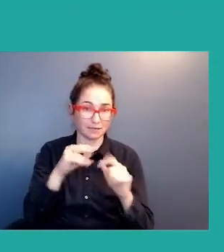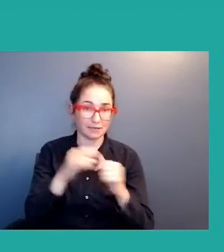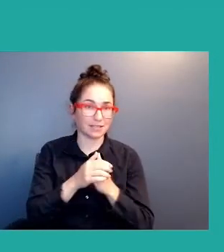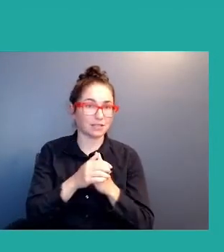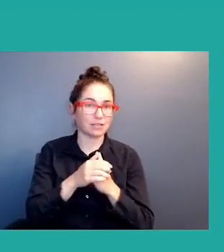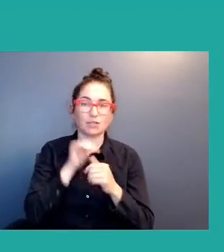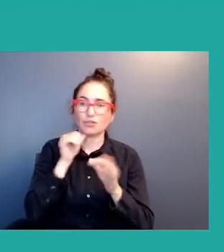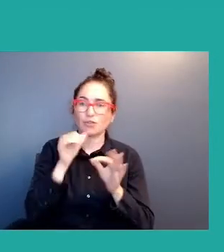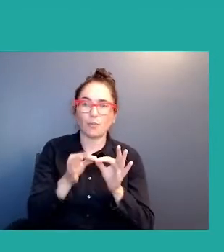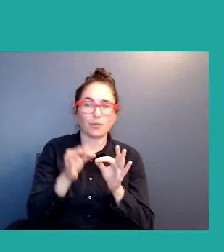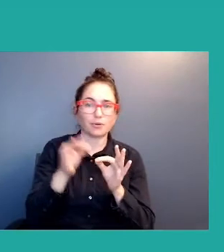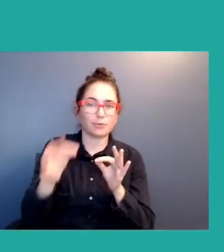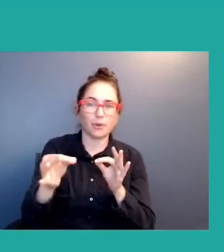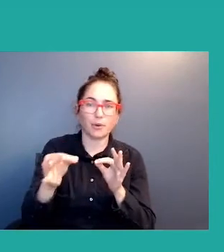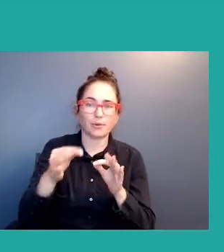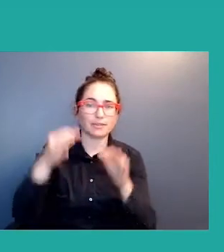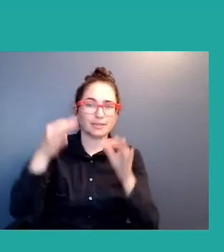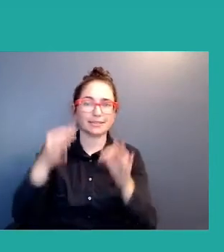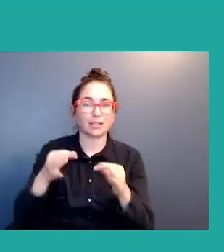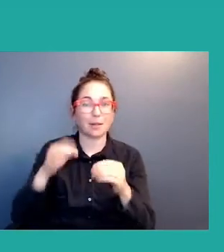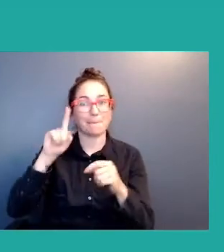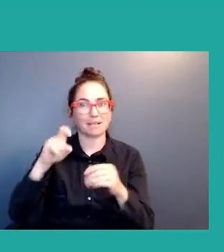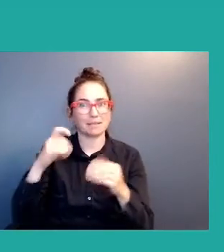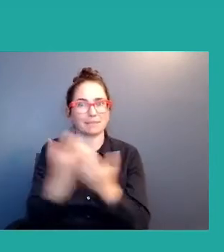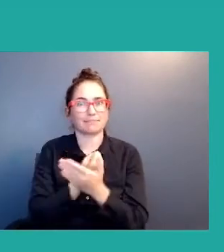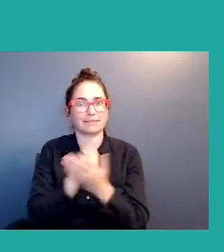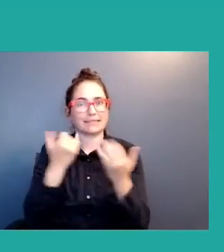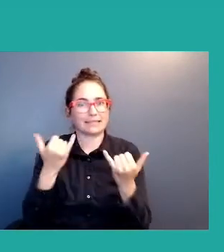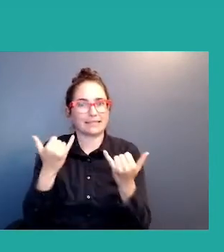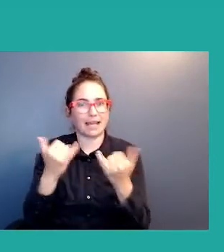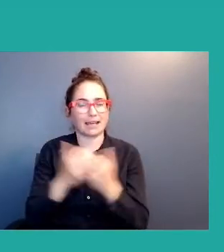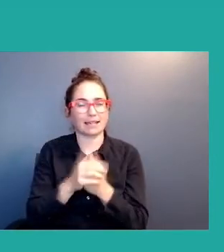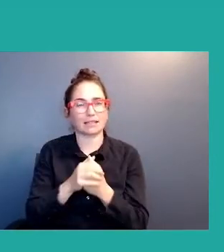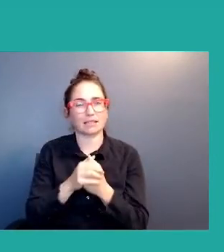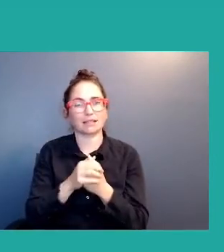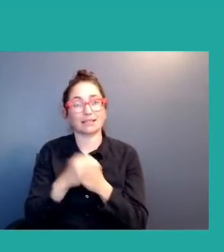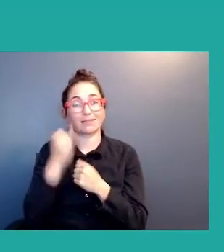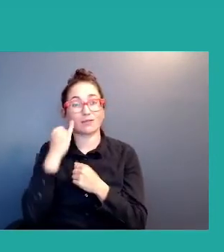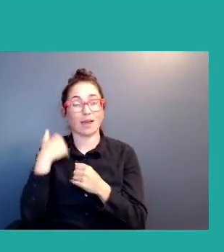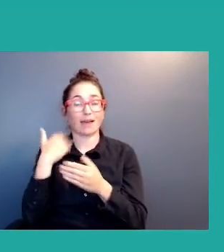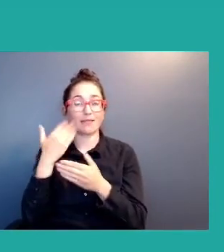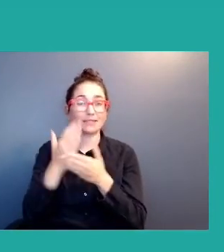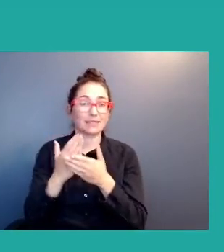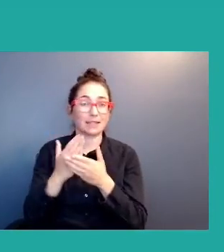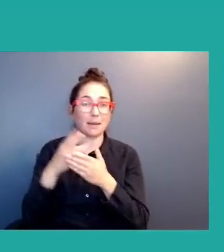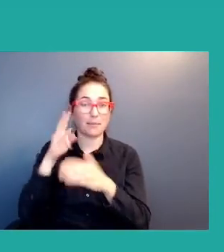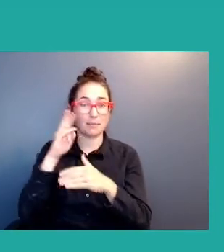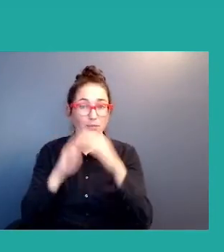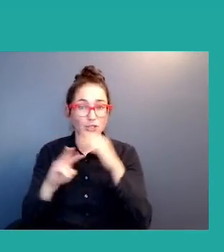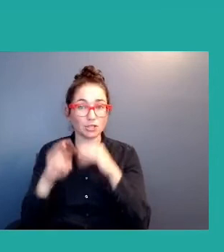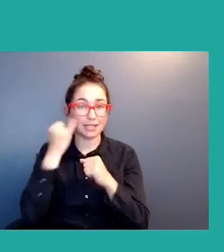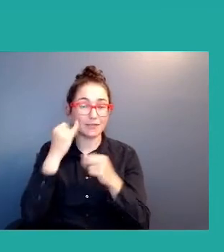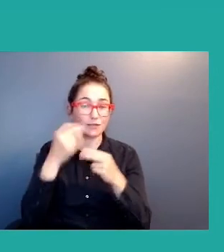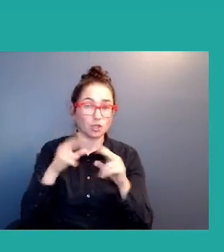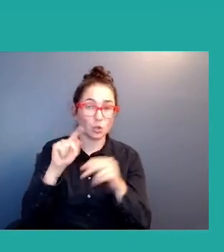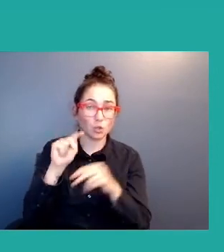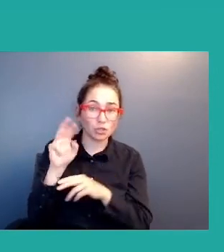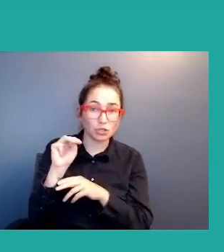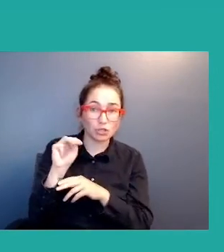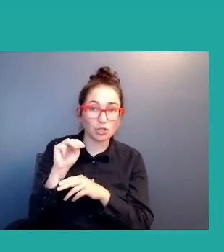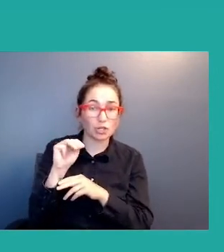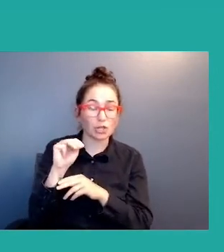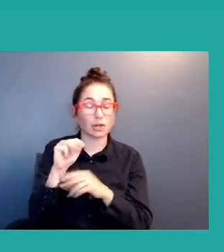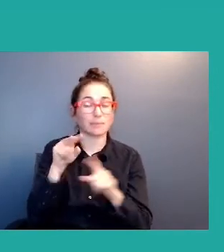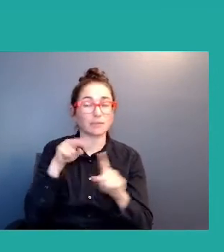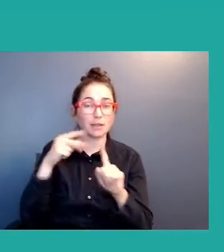postpone the decision that must be taken today. Even if you have some contradictions, even if you have the short-term perspectives or the short-term